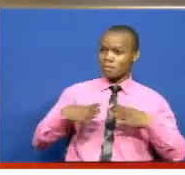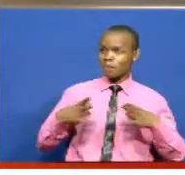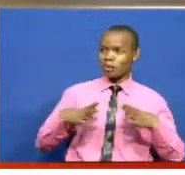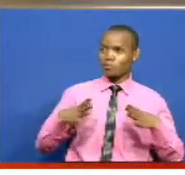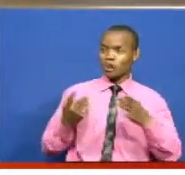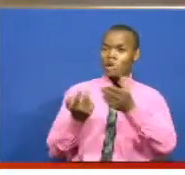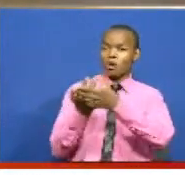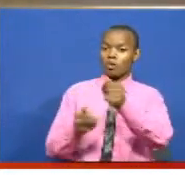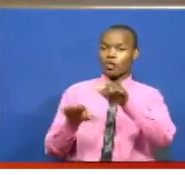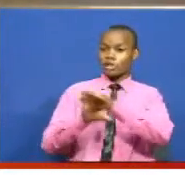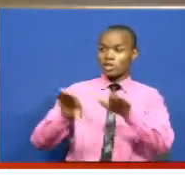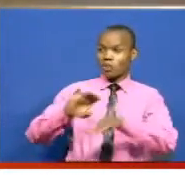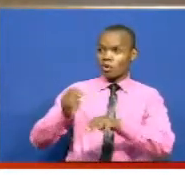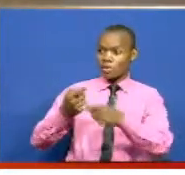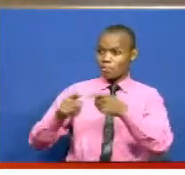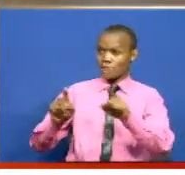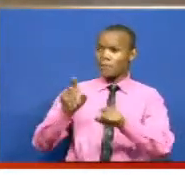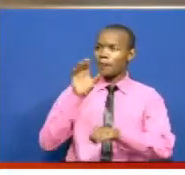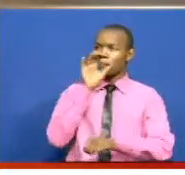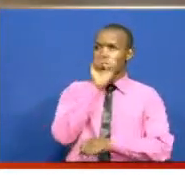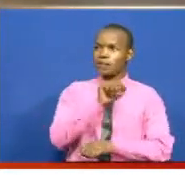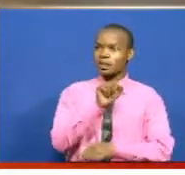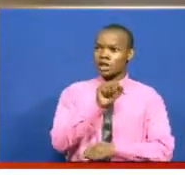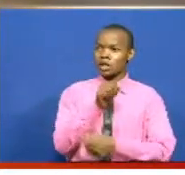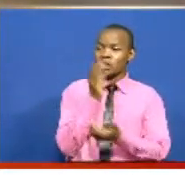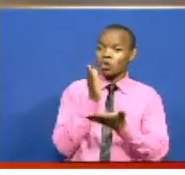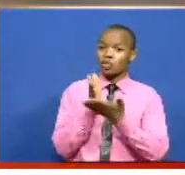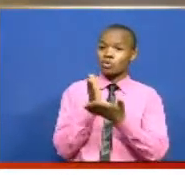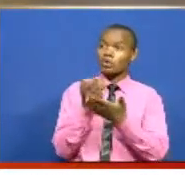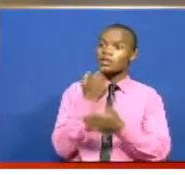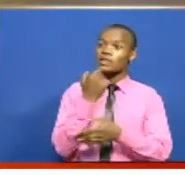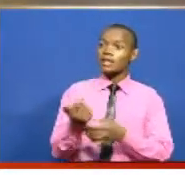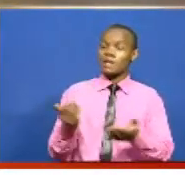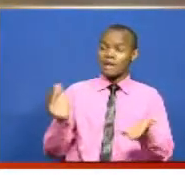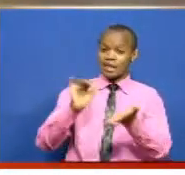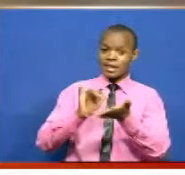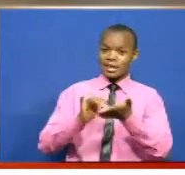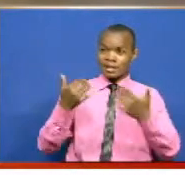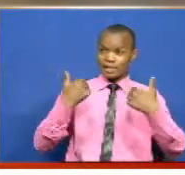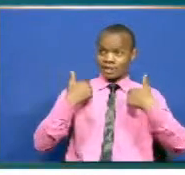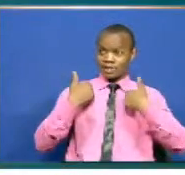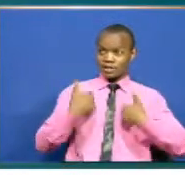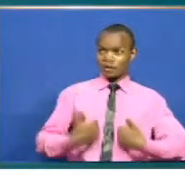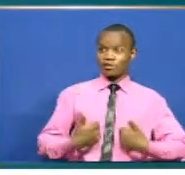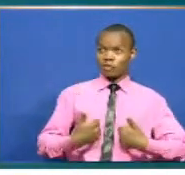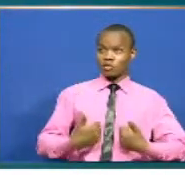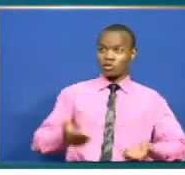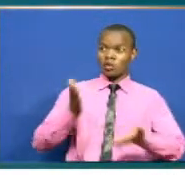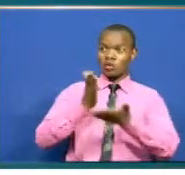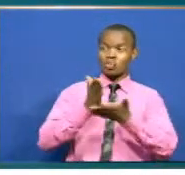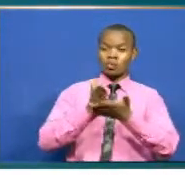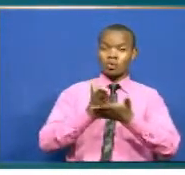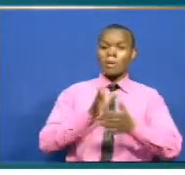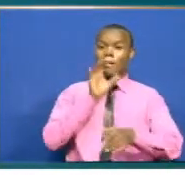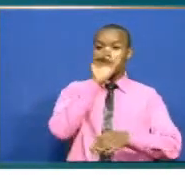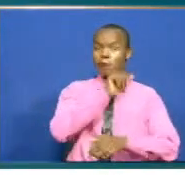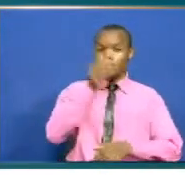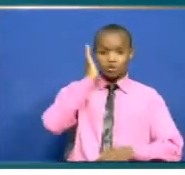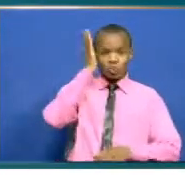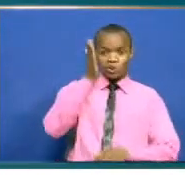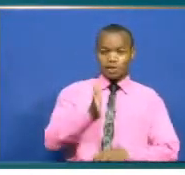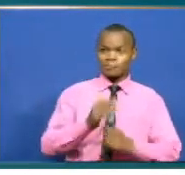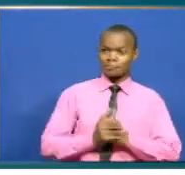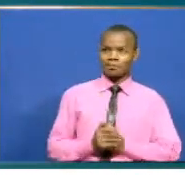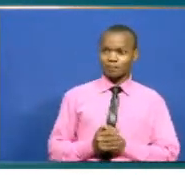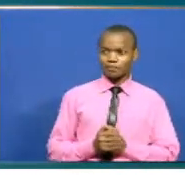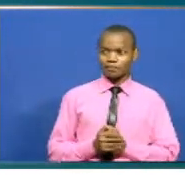about, we're still missing out. So I will not shy away saying that I myself is at loss on that particular perspective.